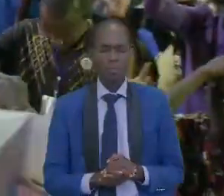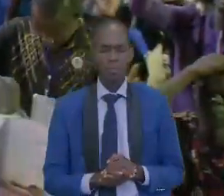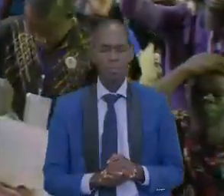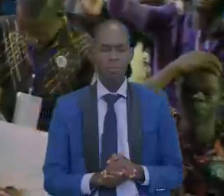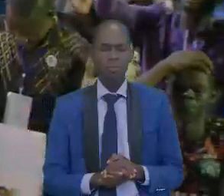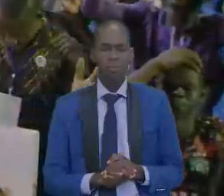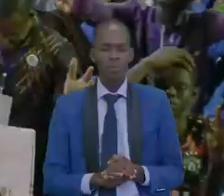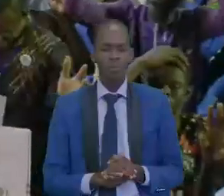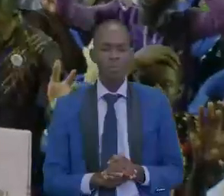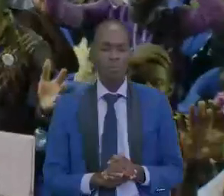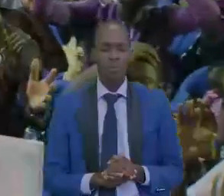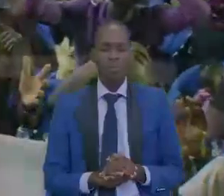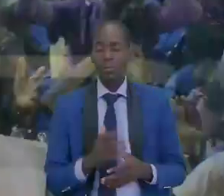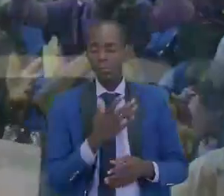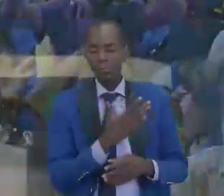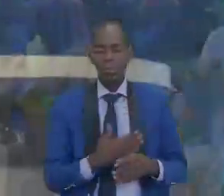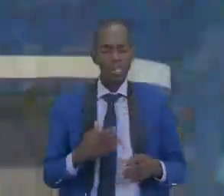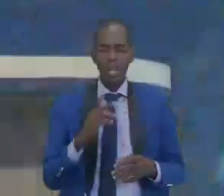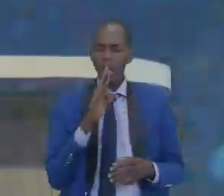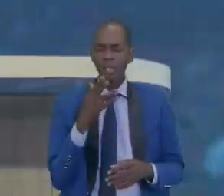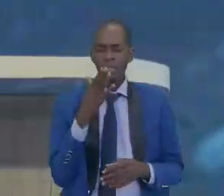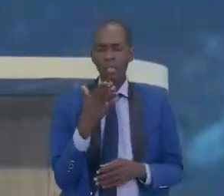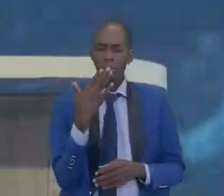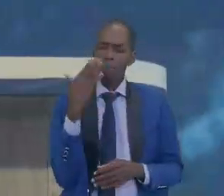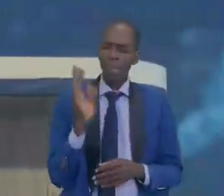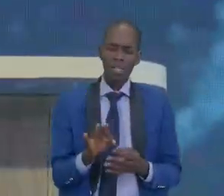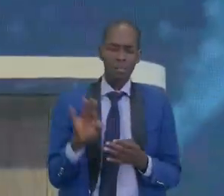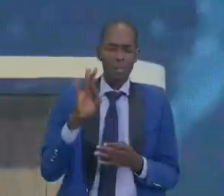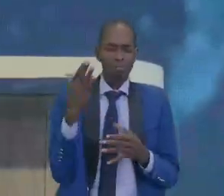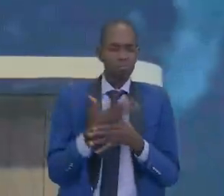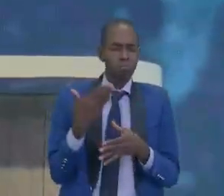And the evil spirit tormenting your brain,